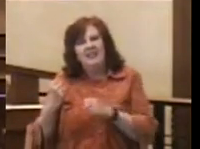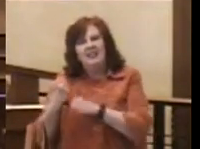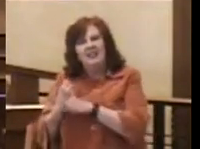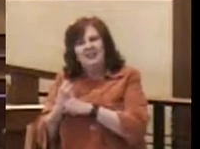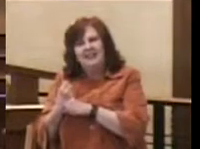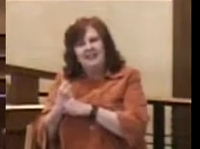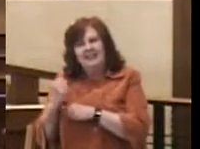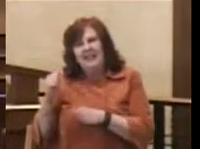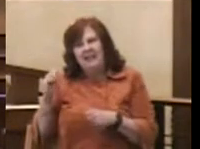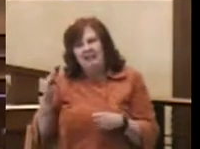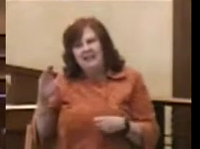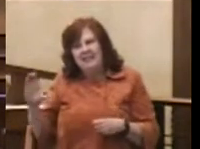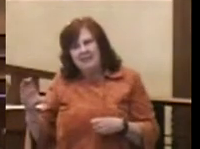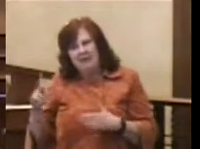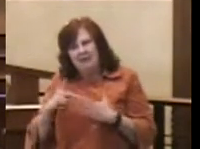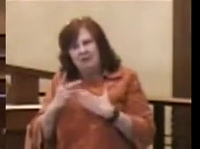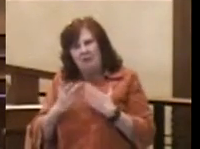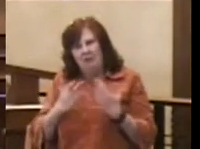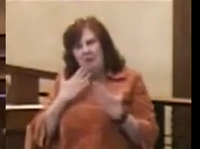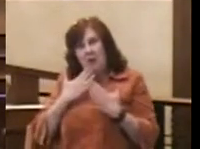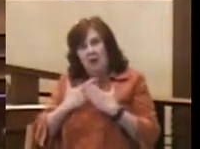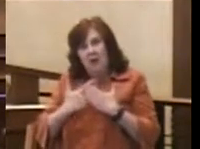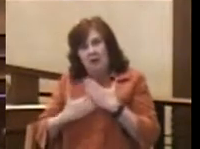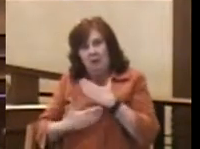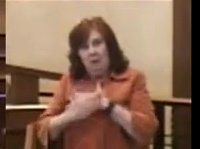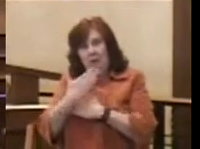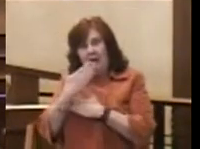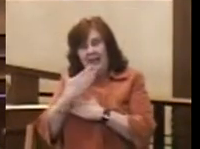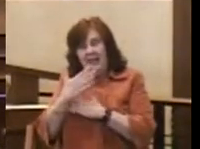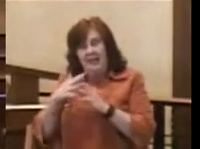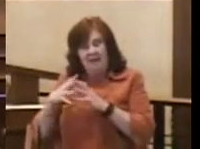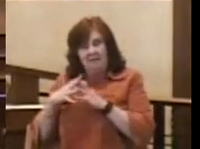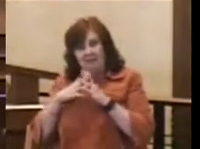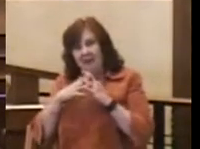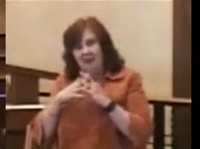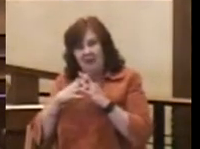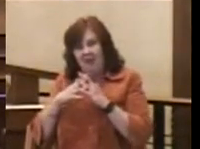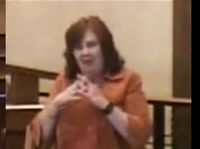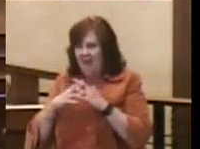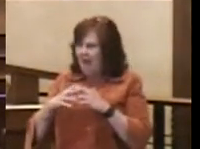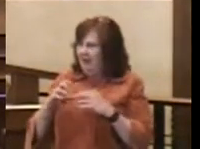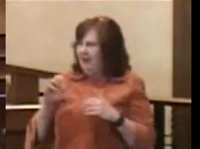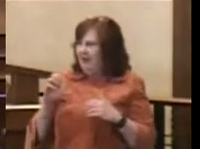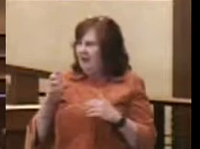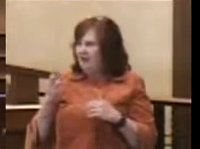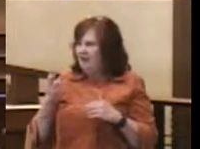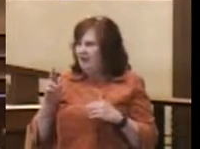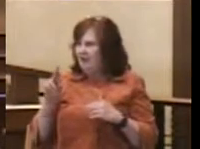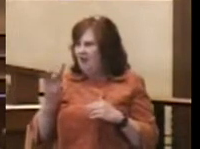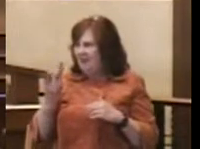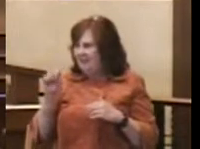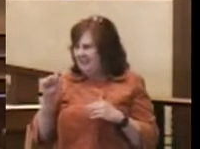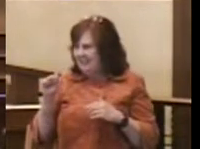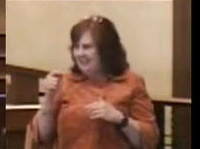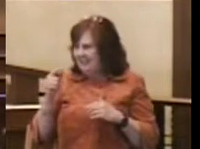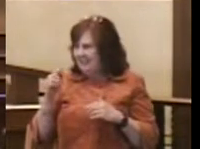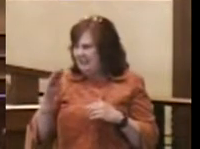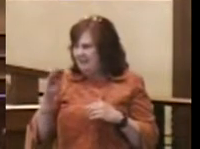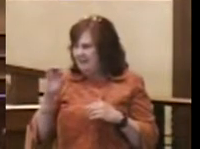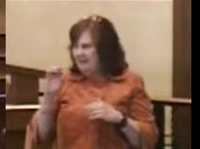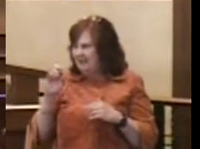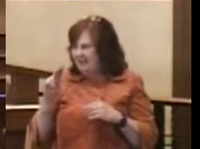ABC program Good Morning America, Charles Gibson was interviewing a jewelry designer when